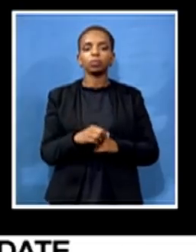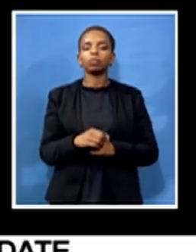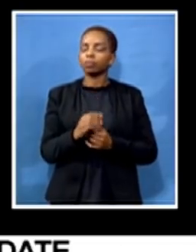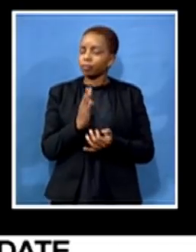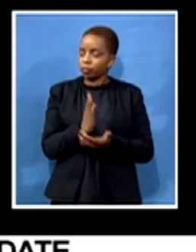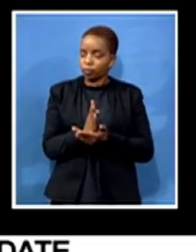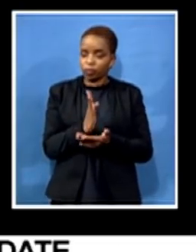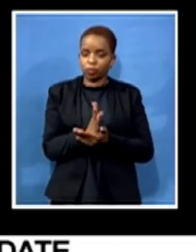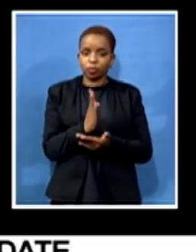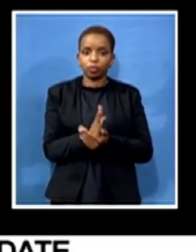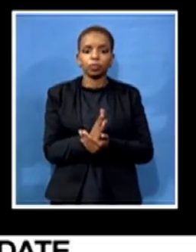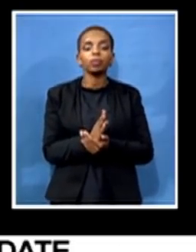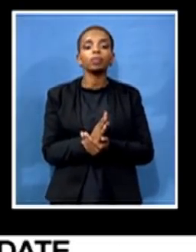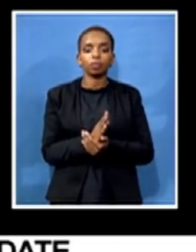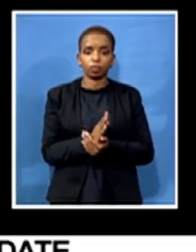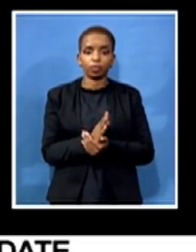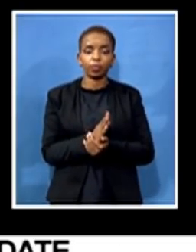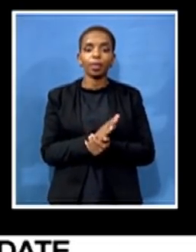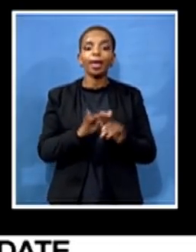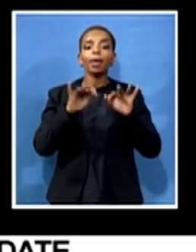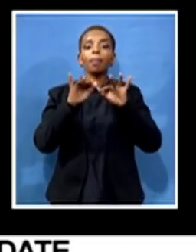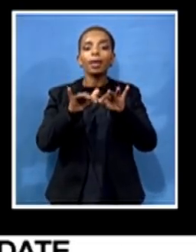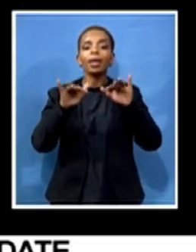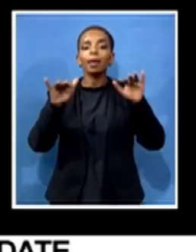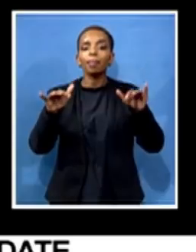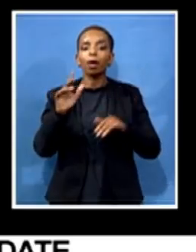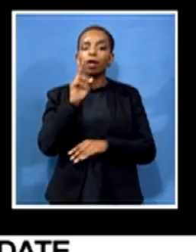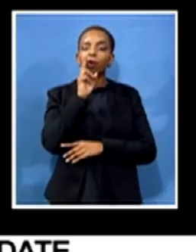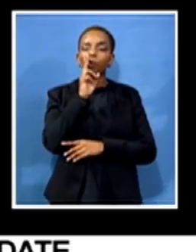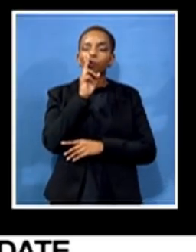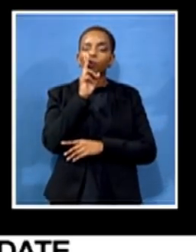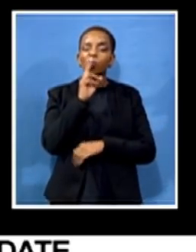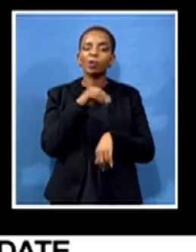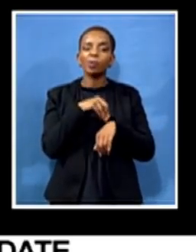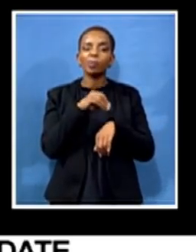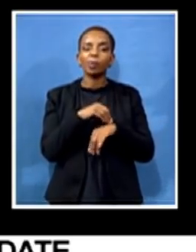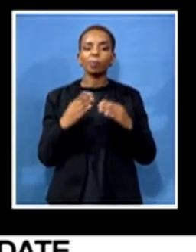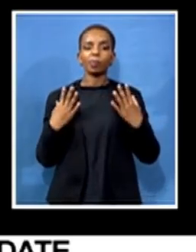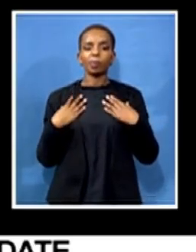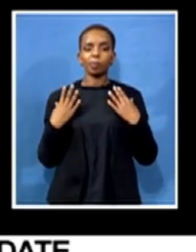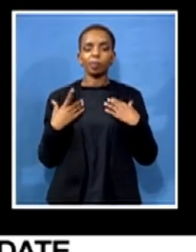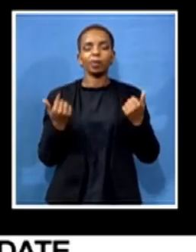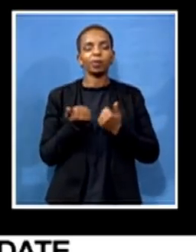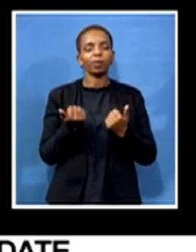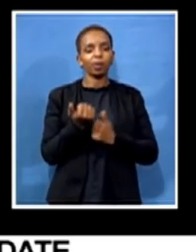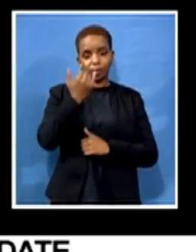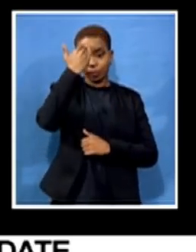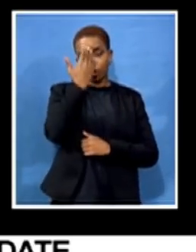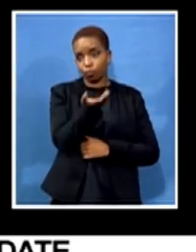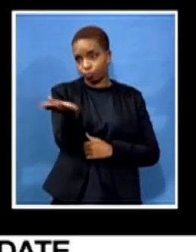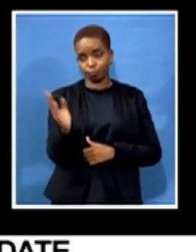do have problems with the lungs, as we know, and if they do get